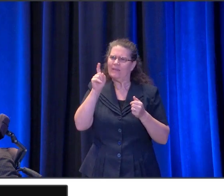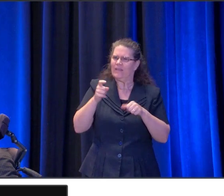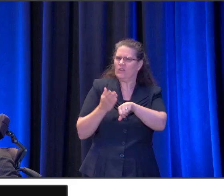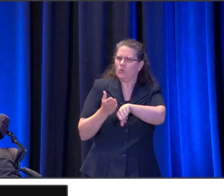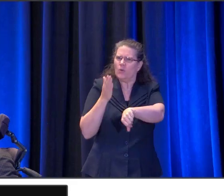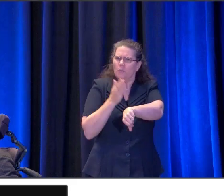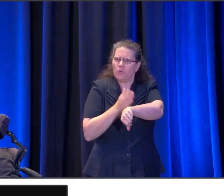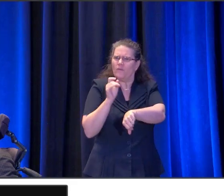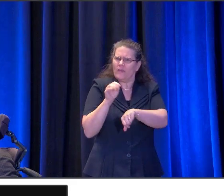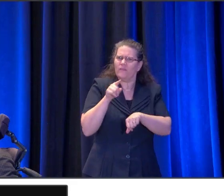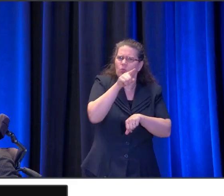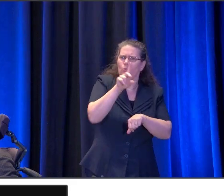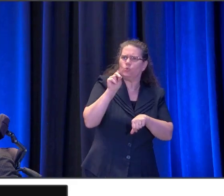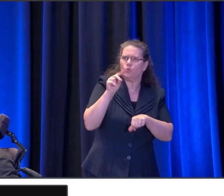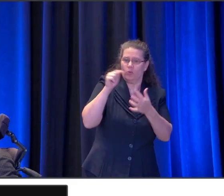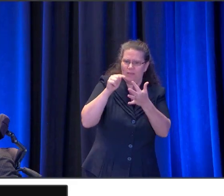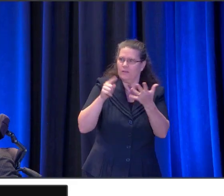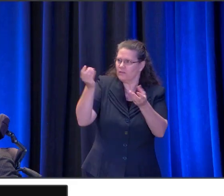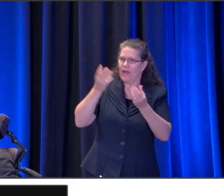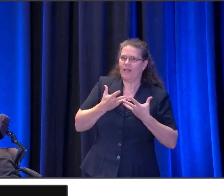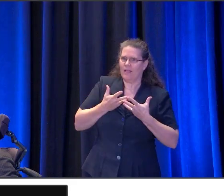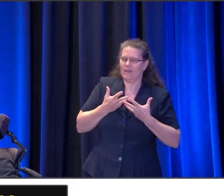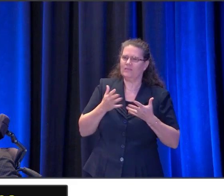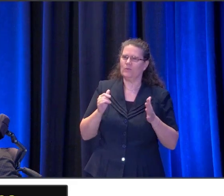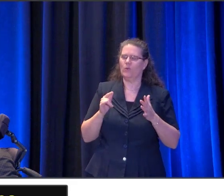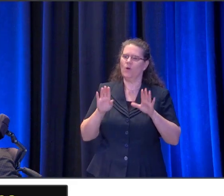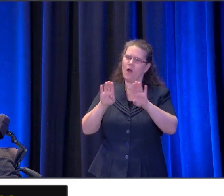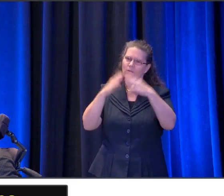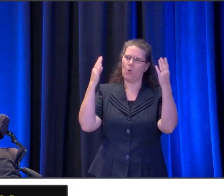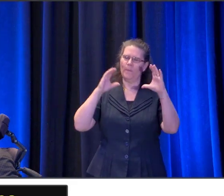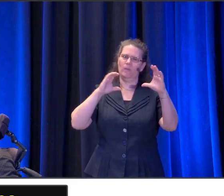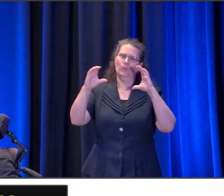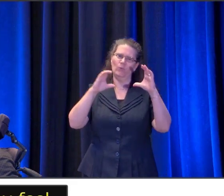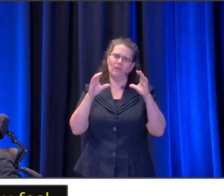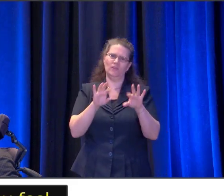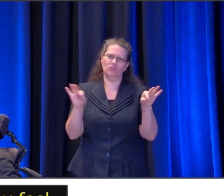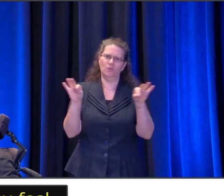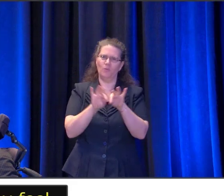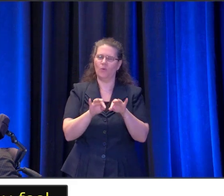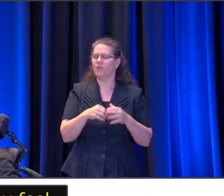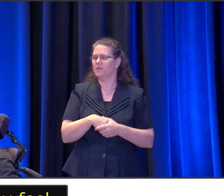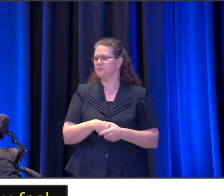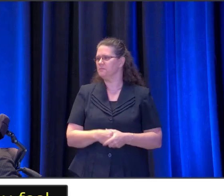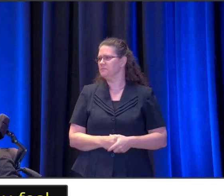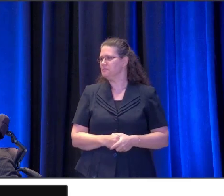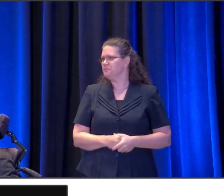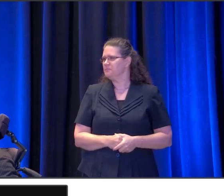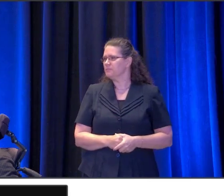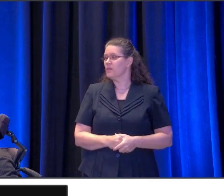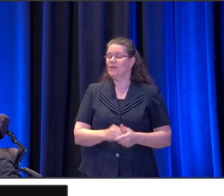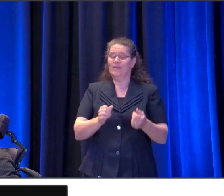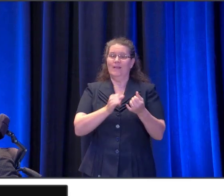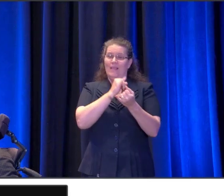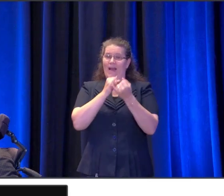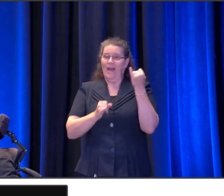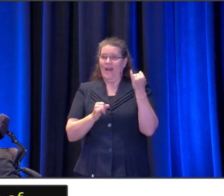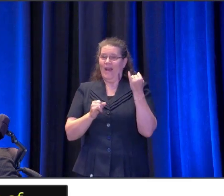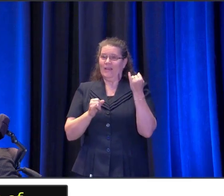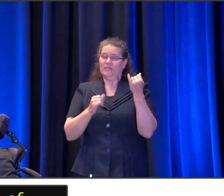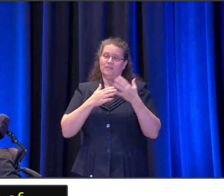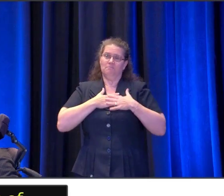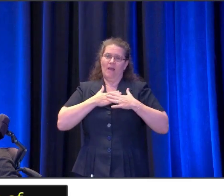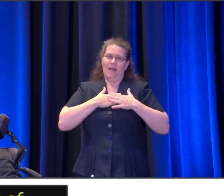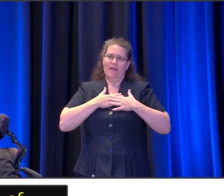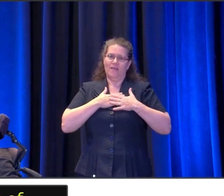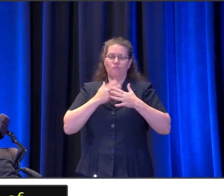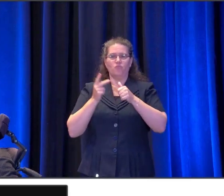so, really want to make sure that communication is open as a result of that. And then finally,